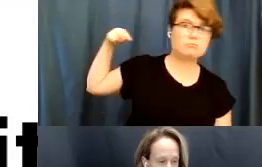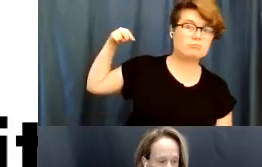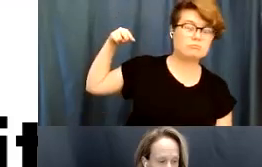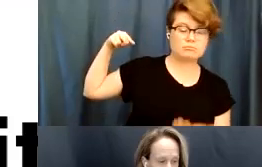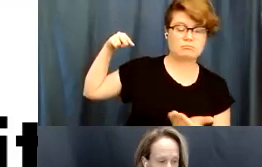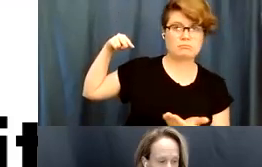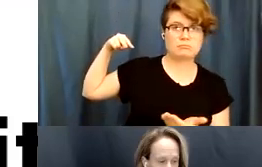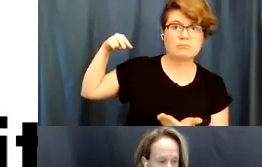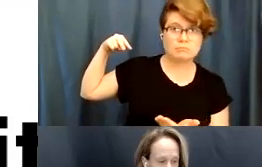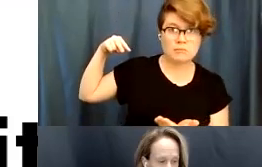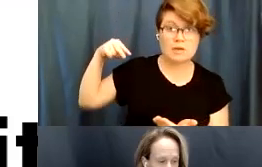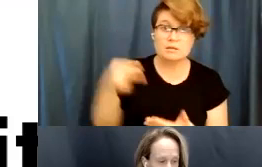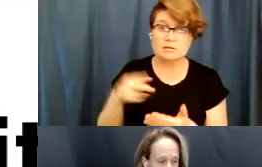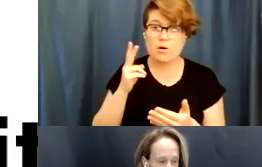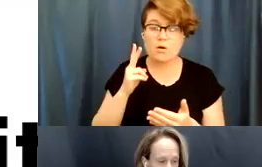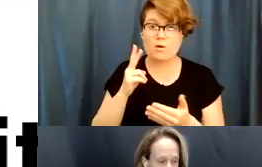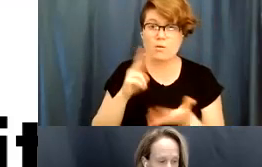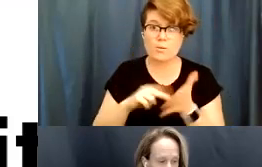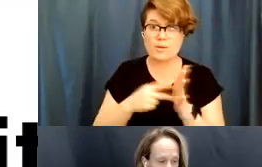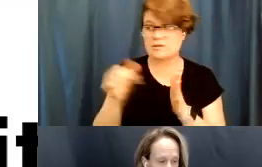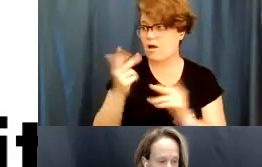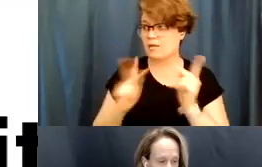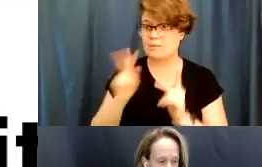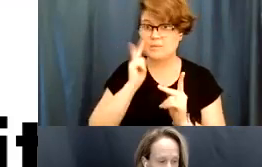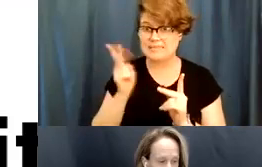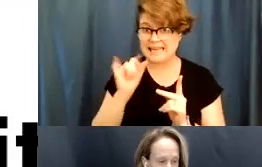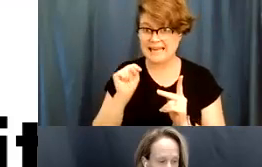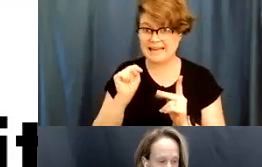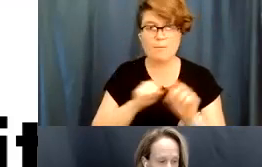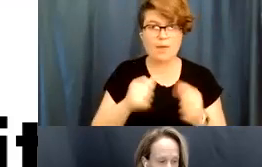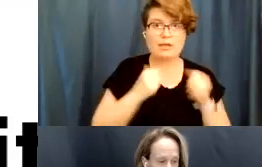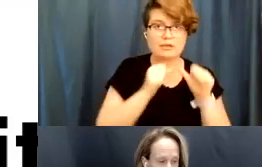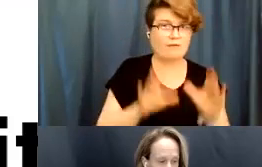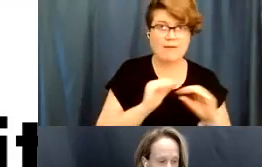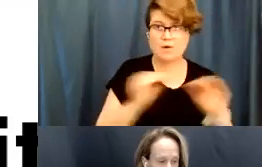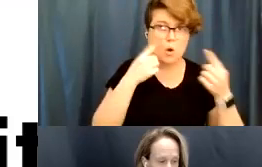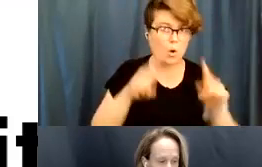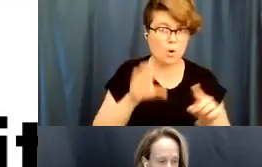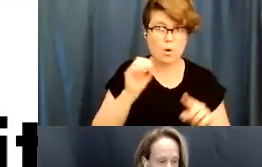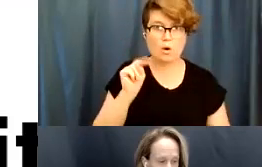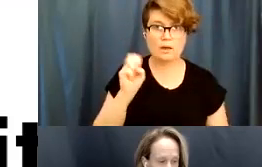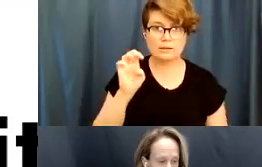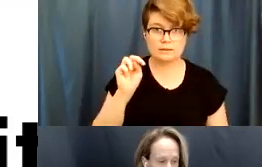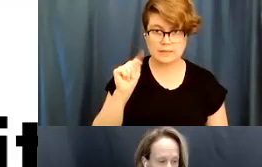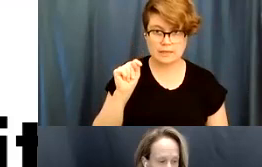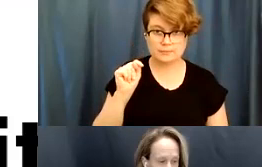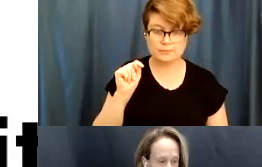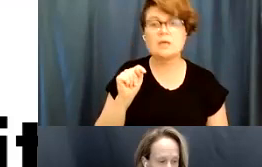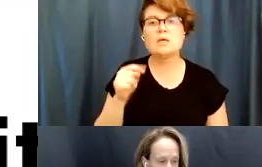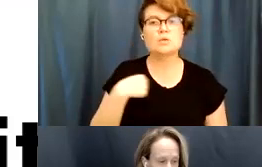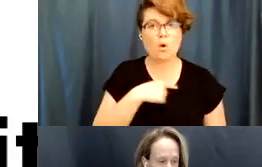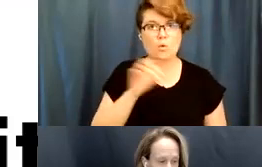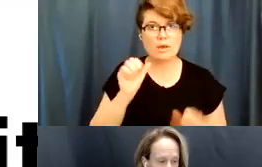they're seeing this content without consent. And it could jeopardize how and what services the survivor is